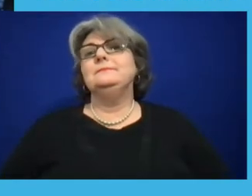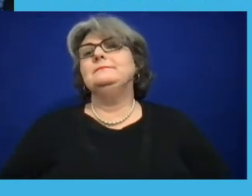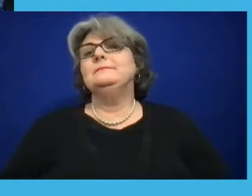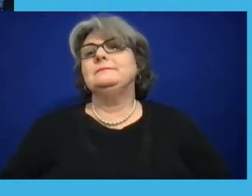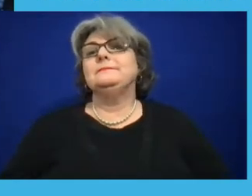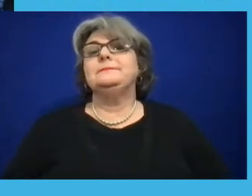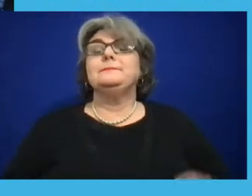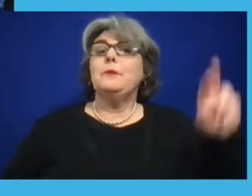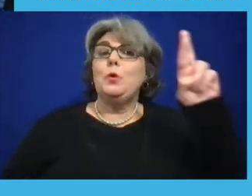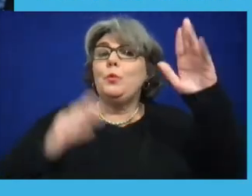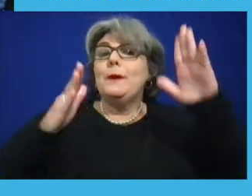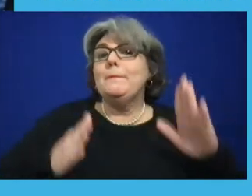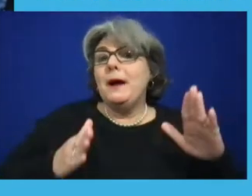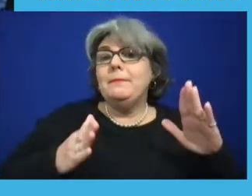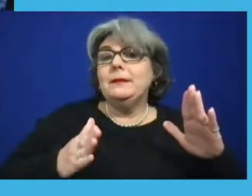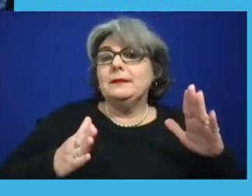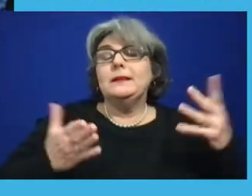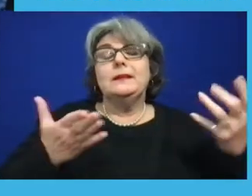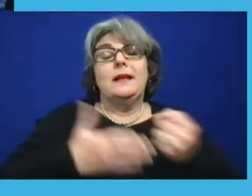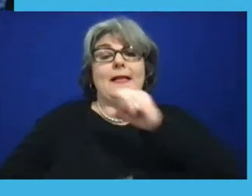too.